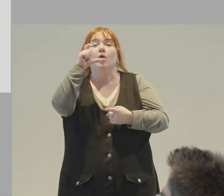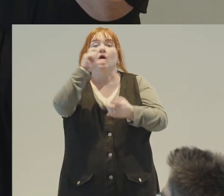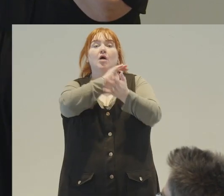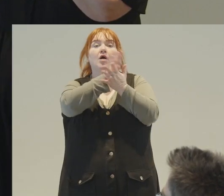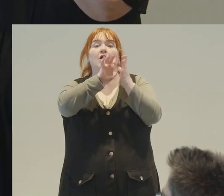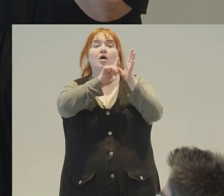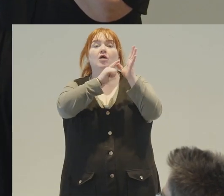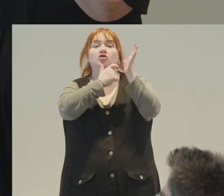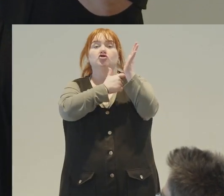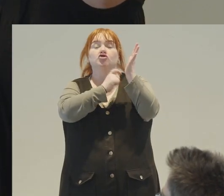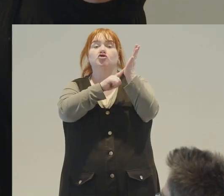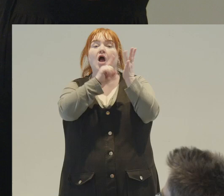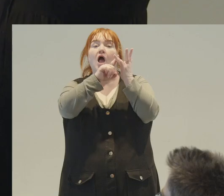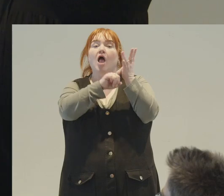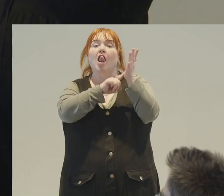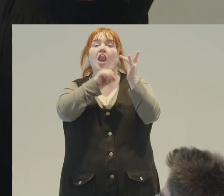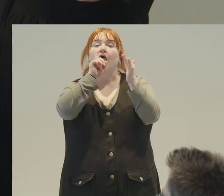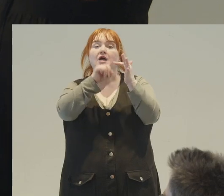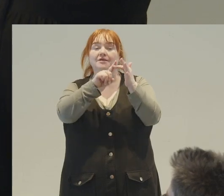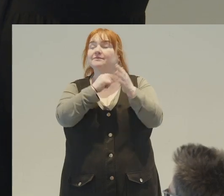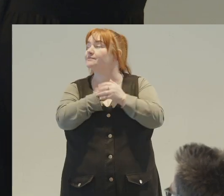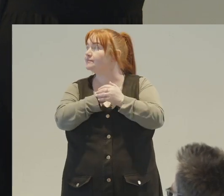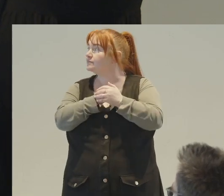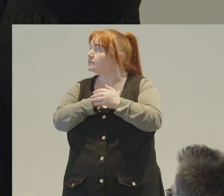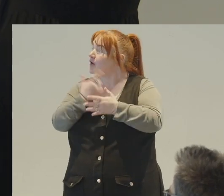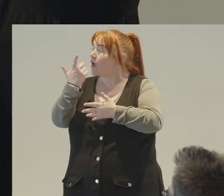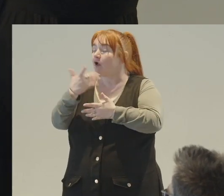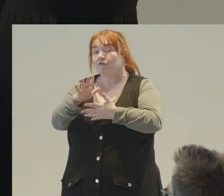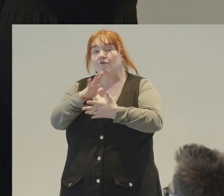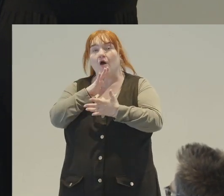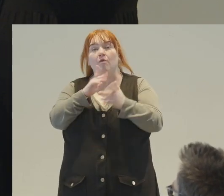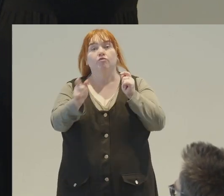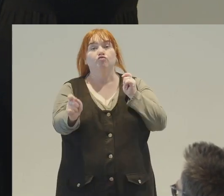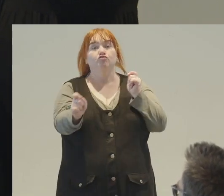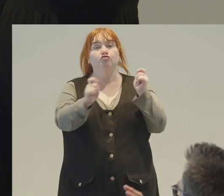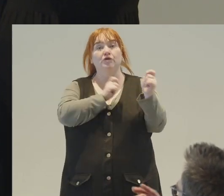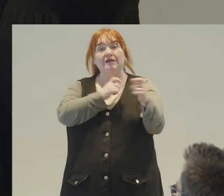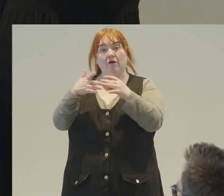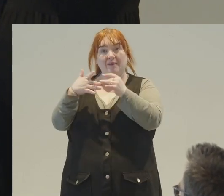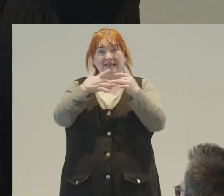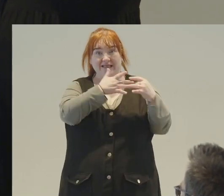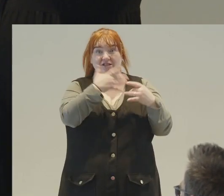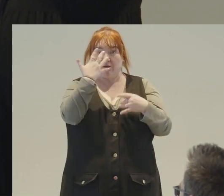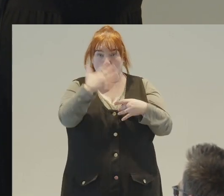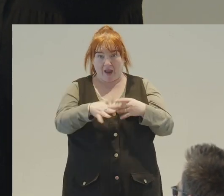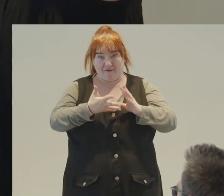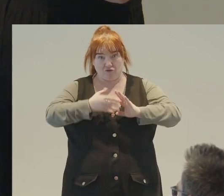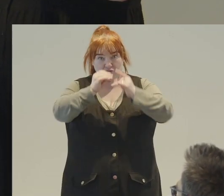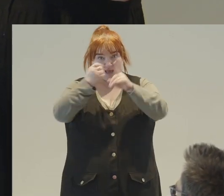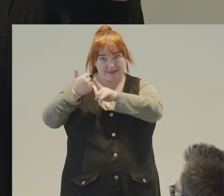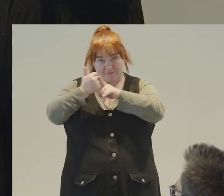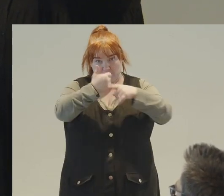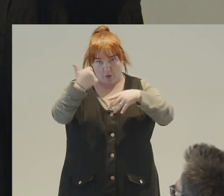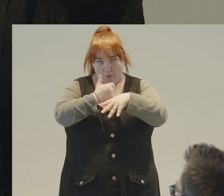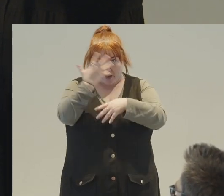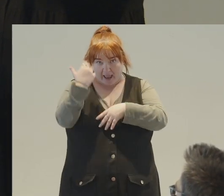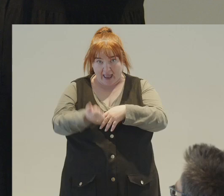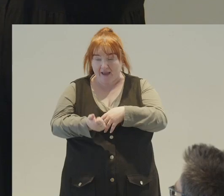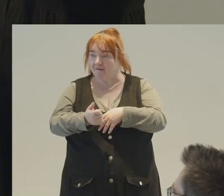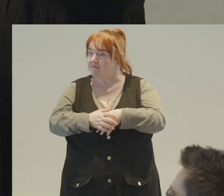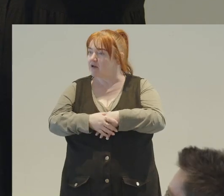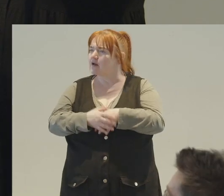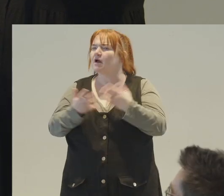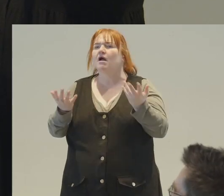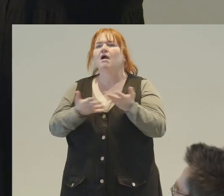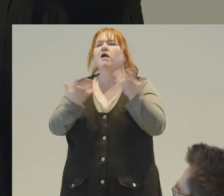on transforming leadership, you have had some creative support. You've been working with a creative support worker. Where is